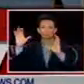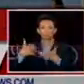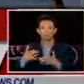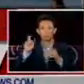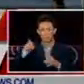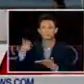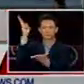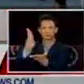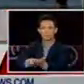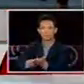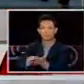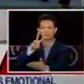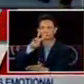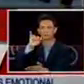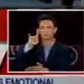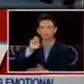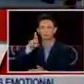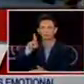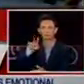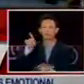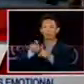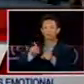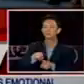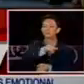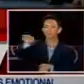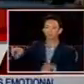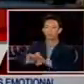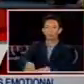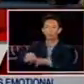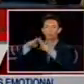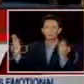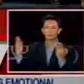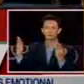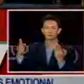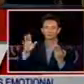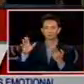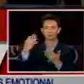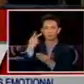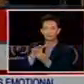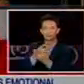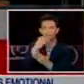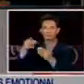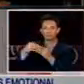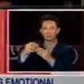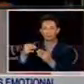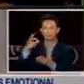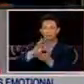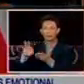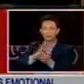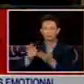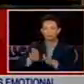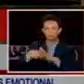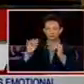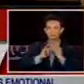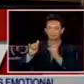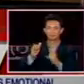waiver for them to open their peso or bank accounts to scrutiny. And then suddenly the Chief